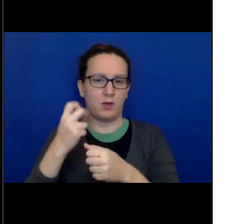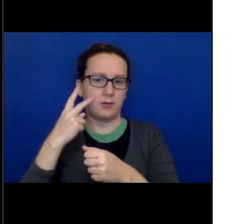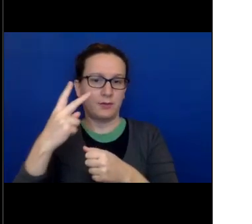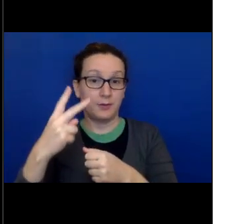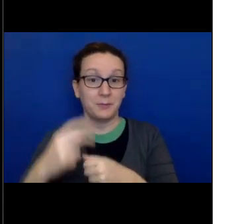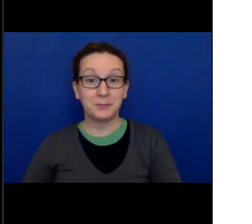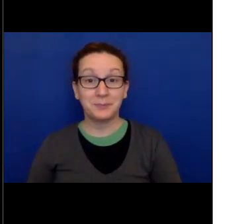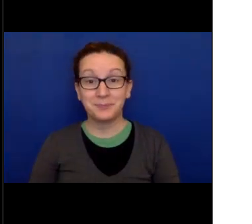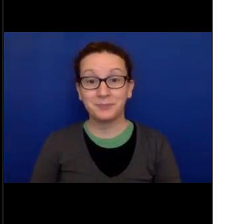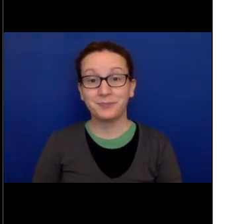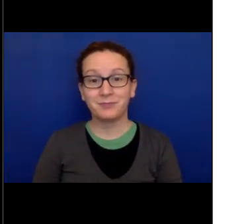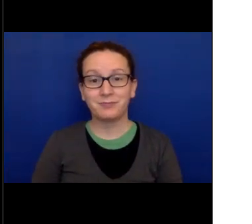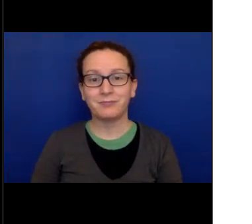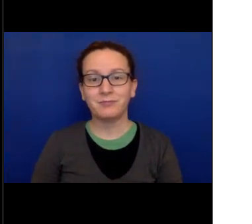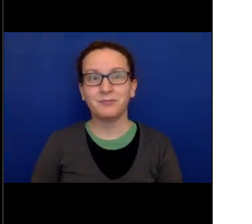So